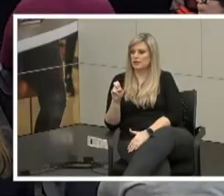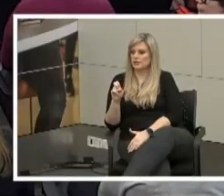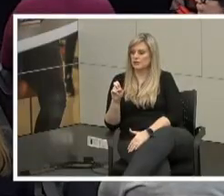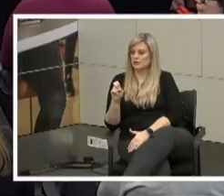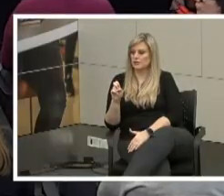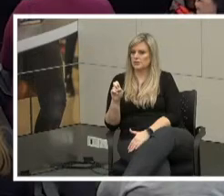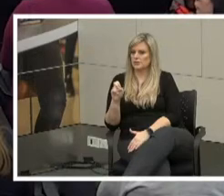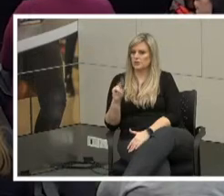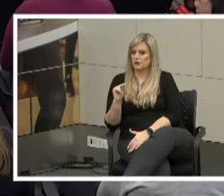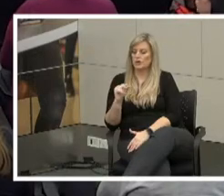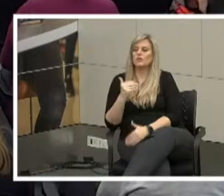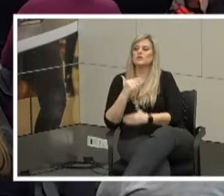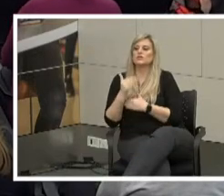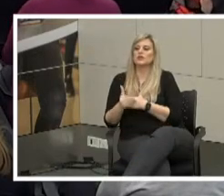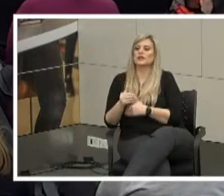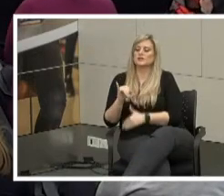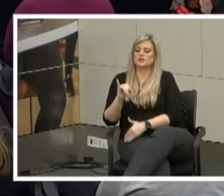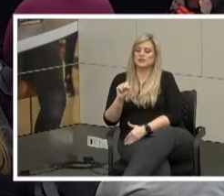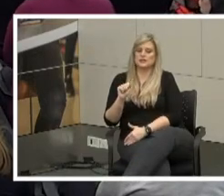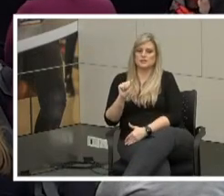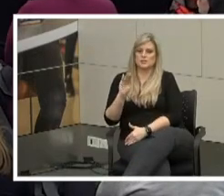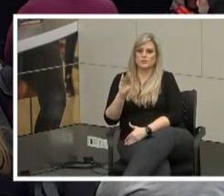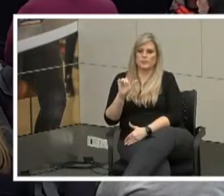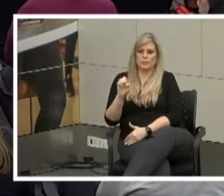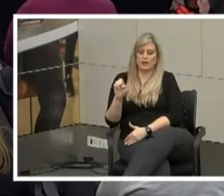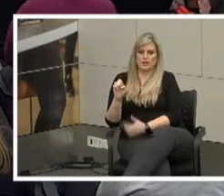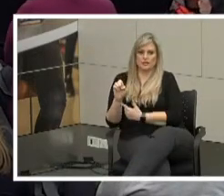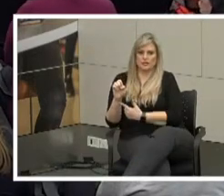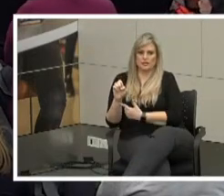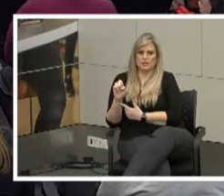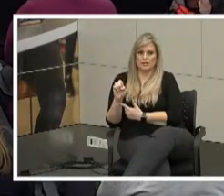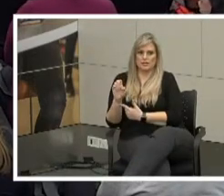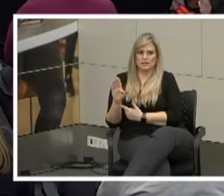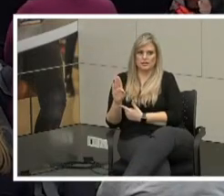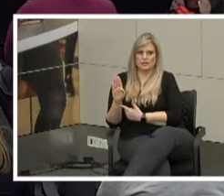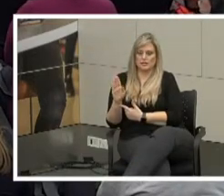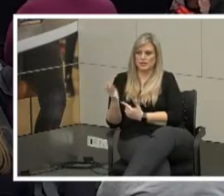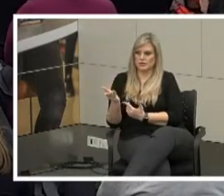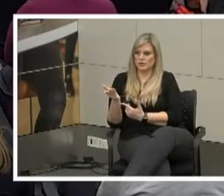no uh Isabelle bun is she